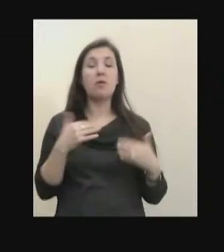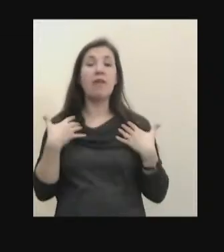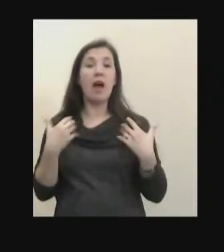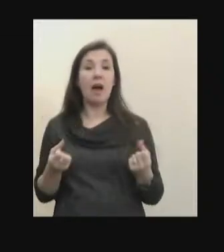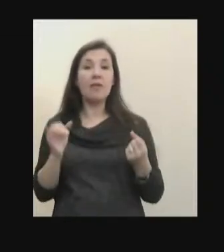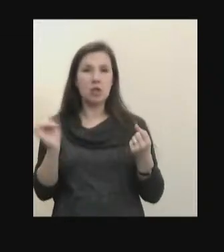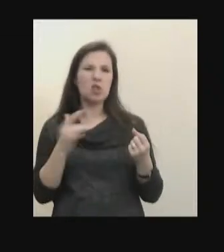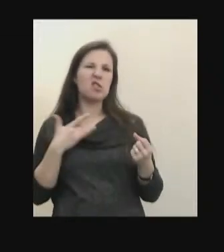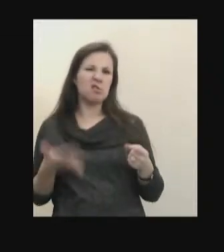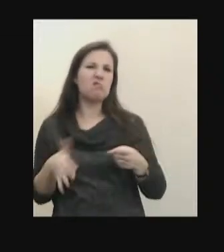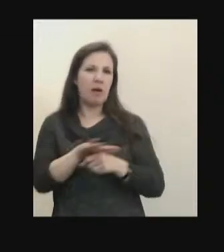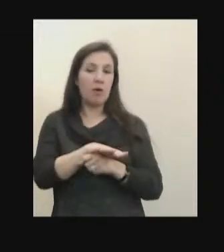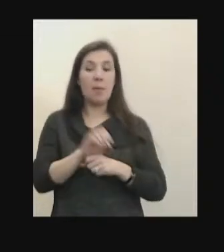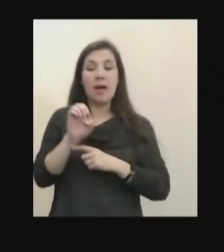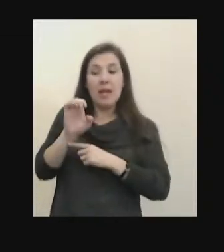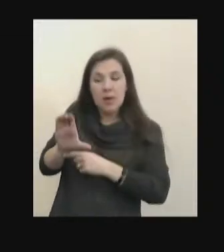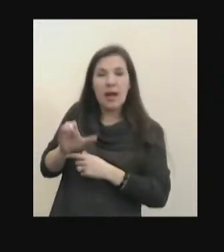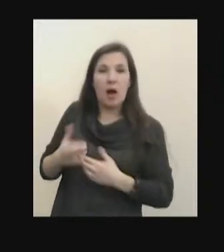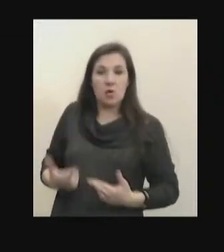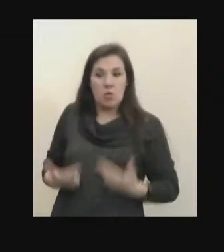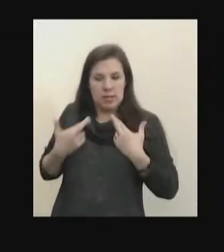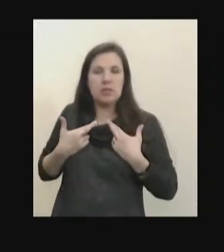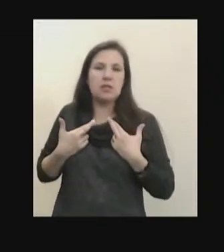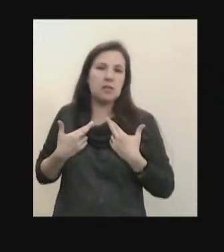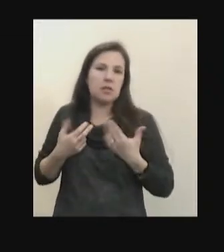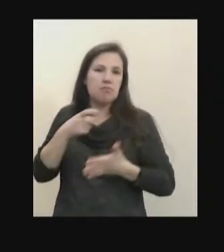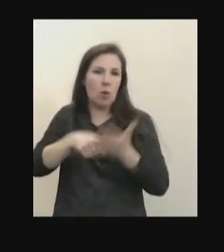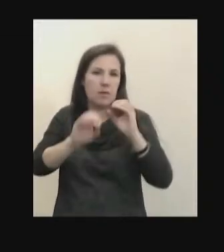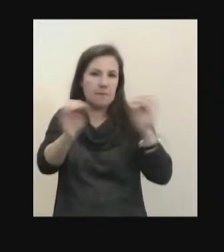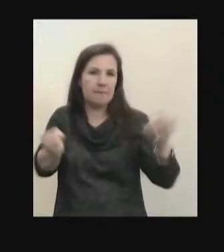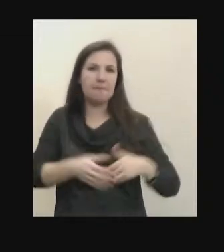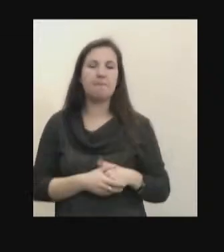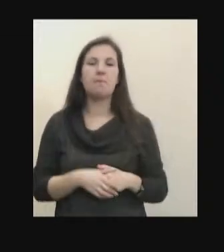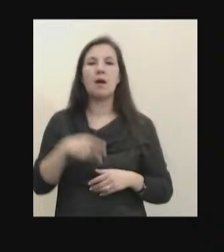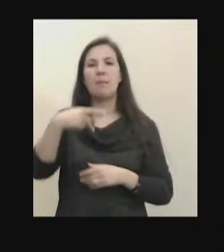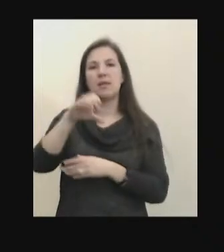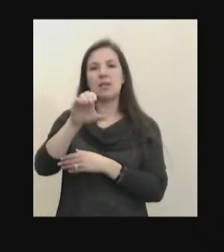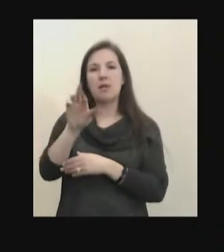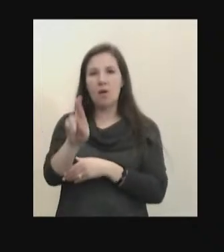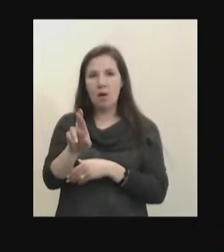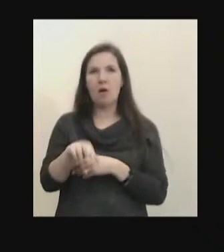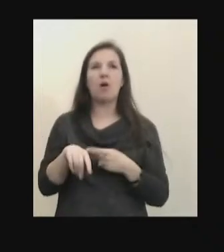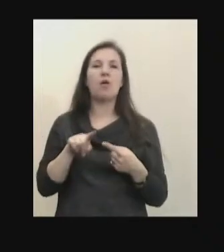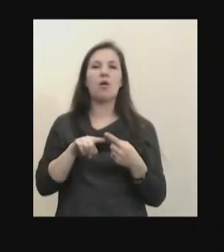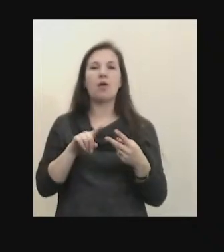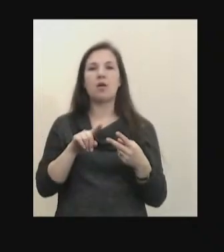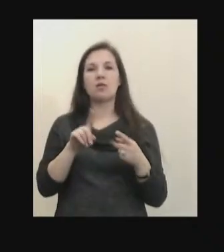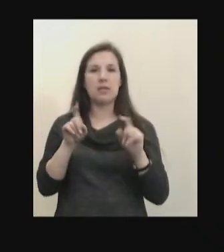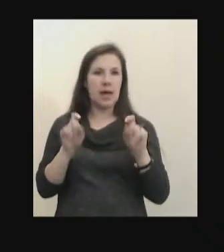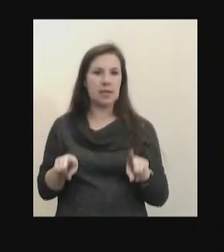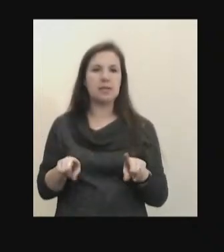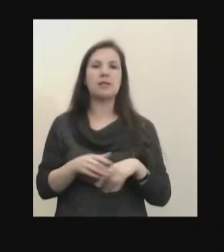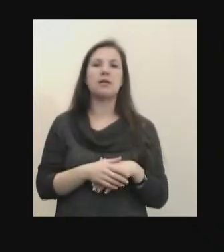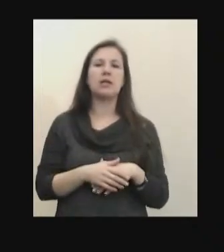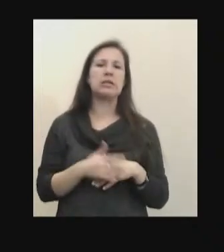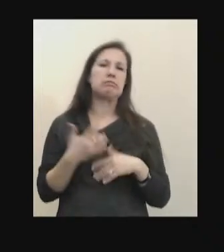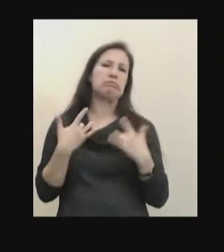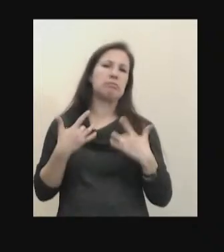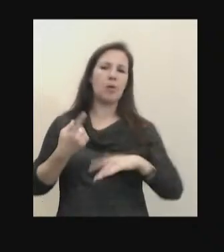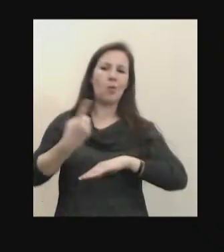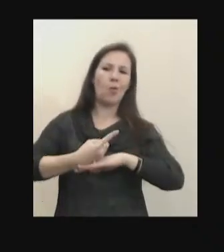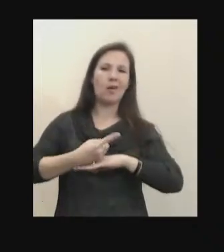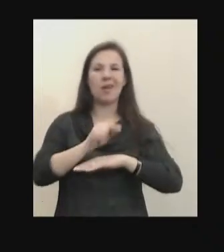it, but for Erie County residents, it's free. We get PCR molecular tests available in 1 to 3 business days. They're basically